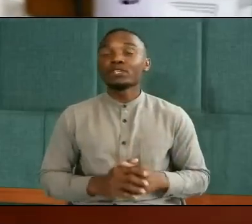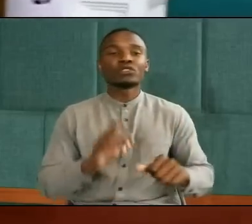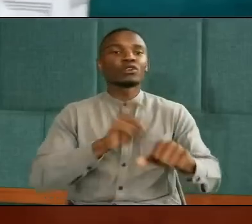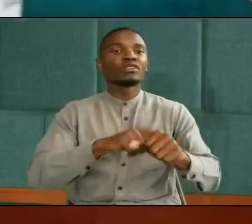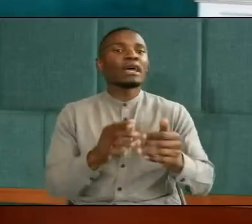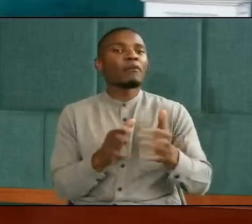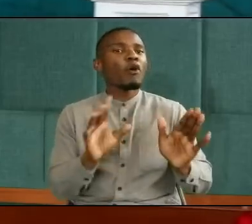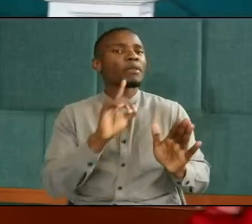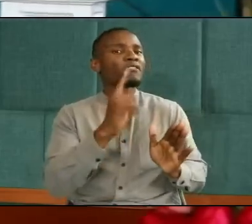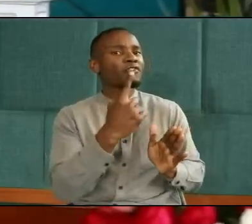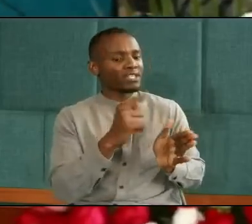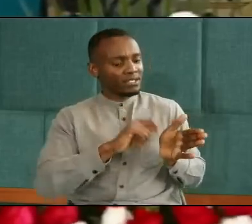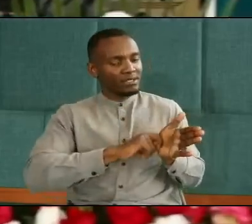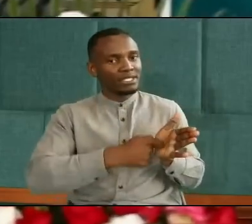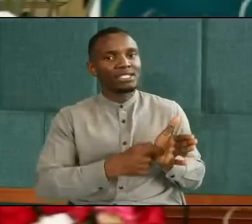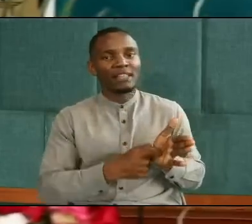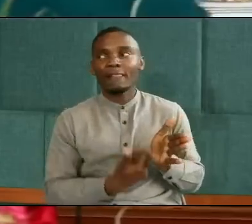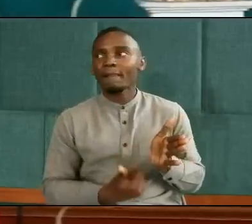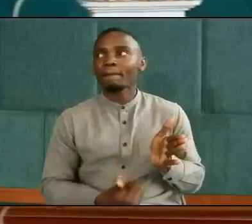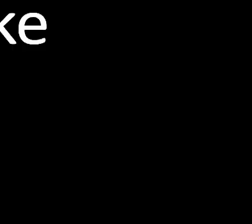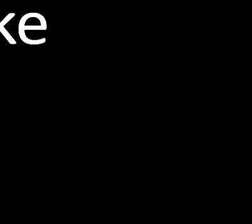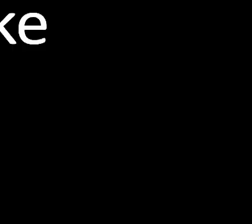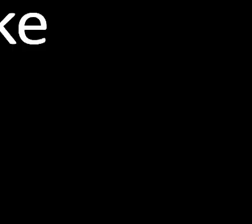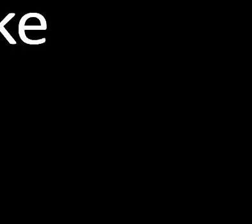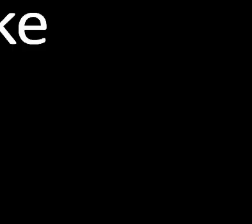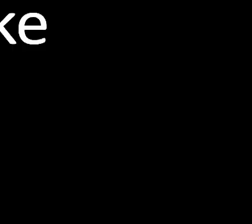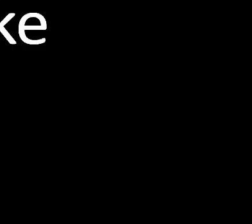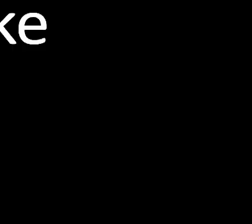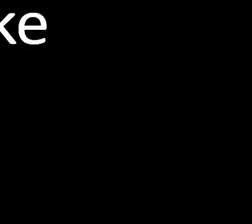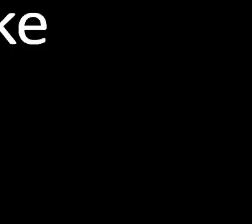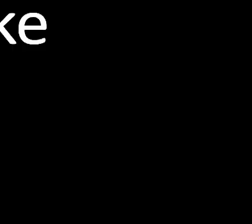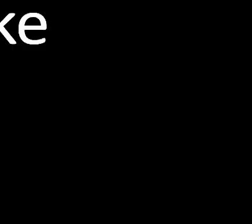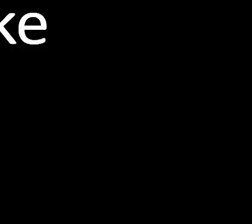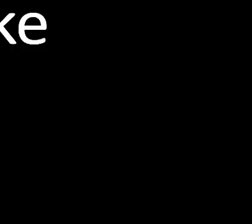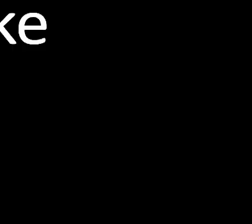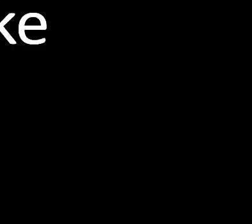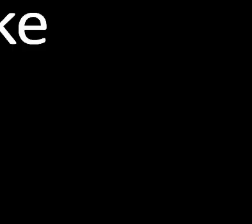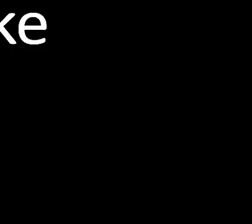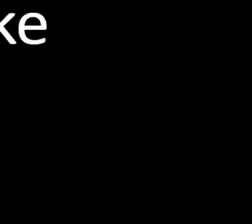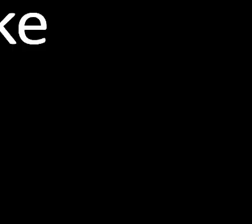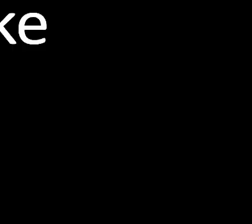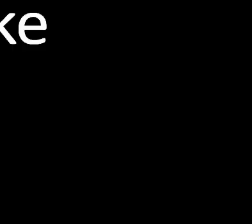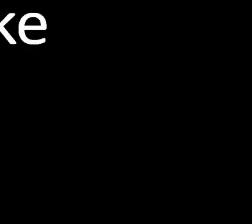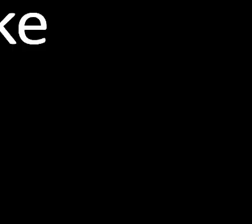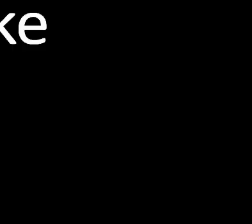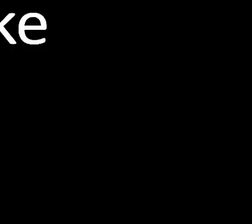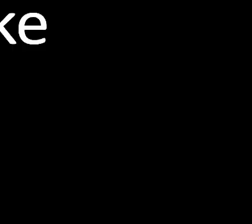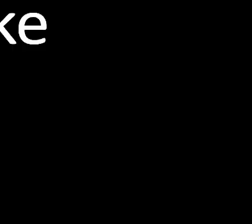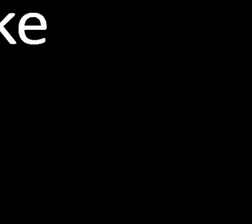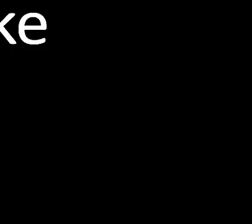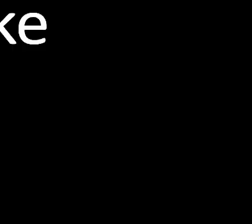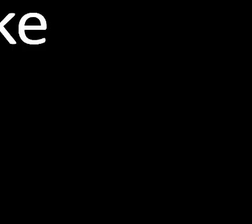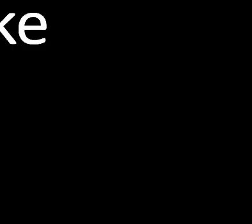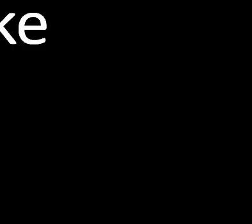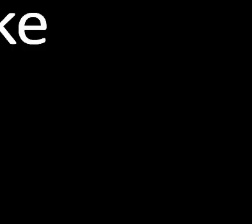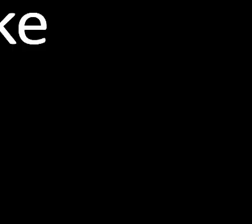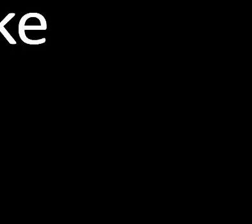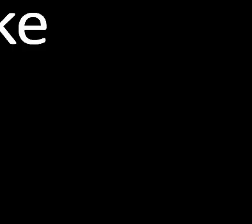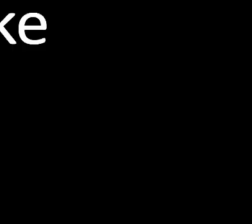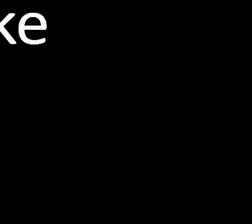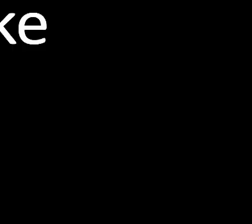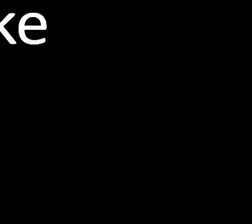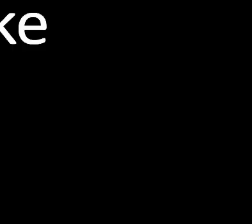first seal, here's it, Revelation 6, verse 1. I watched as the Lamb opened the first of the